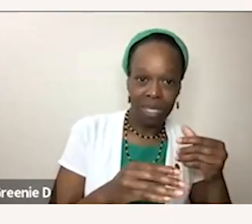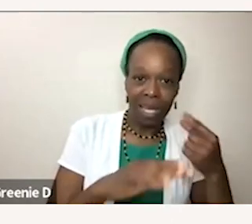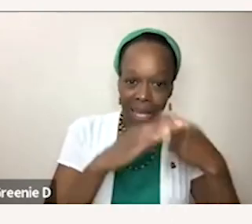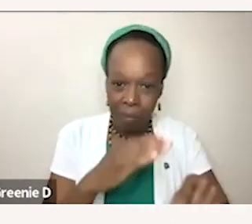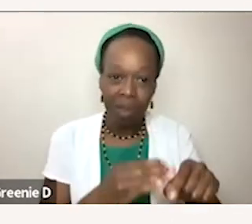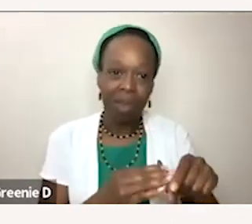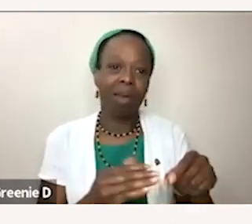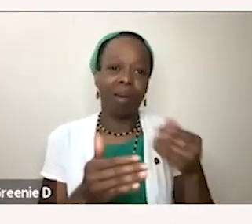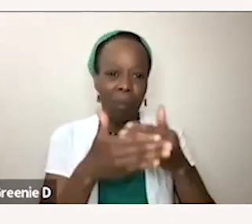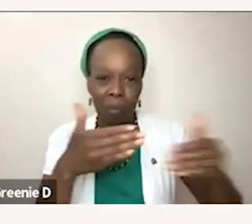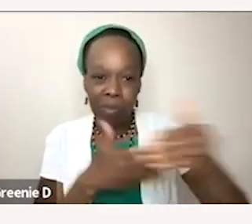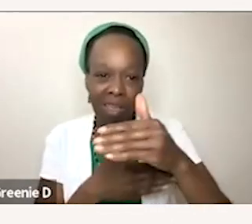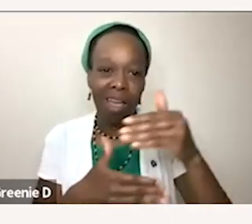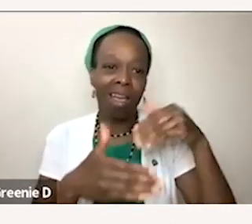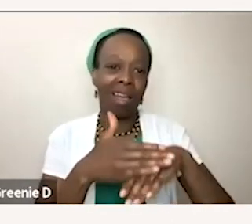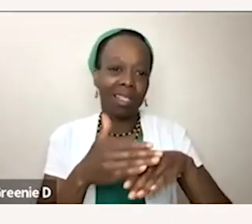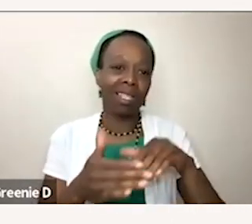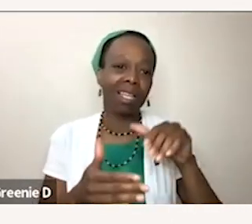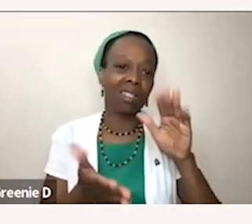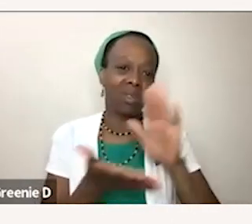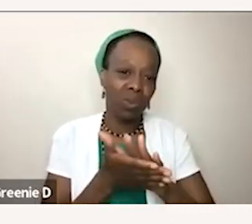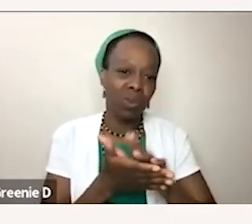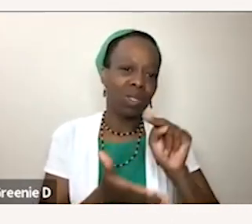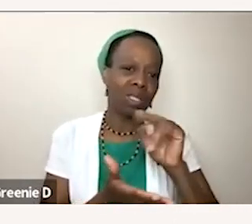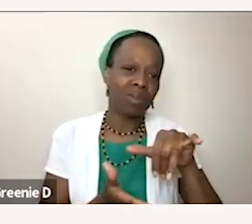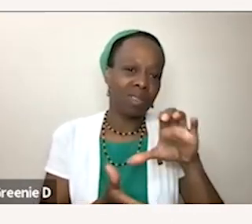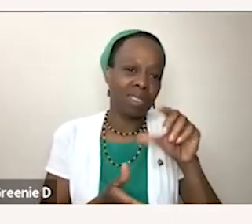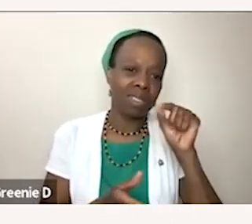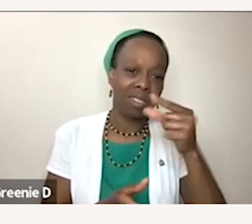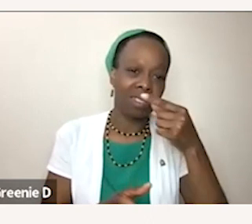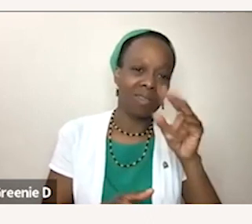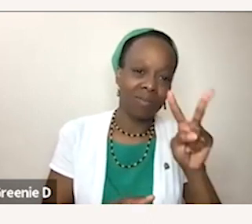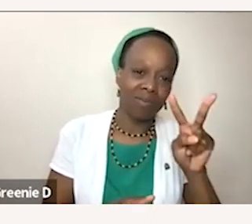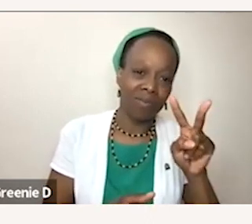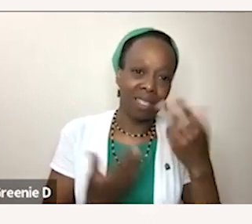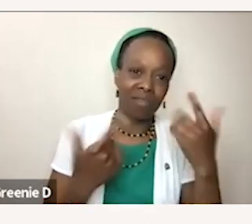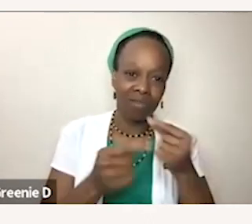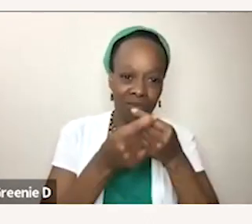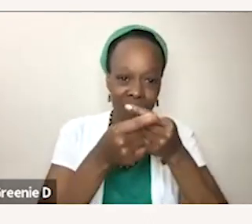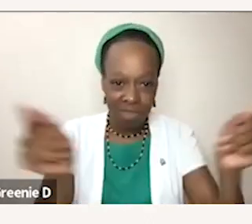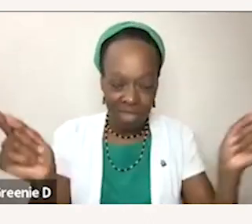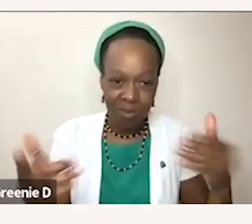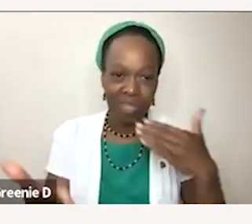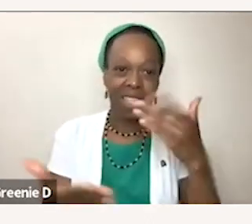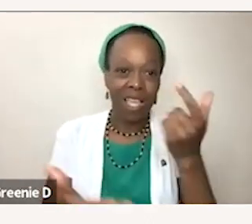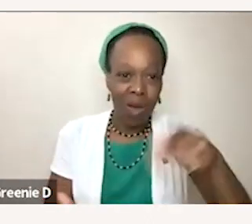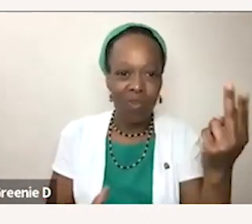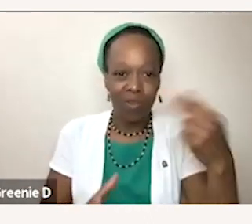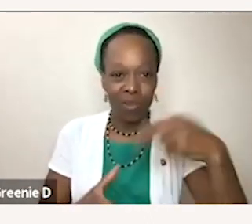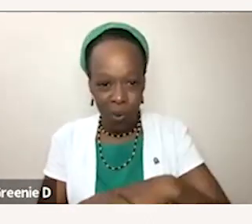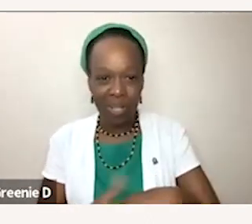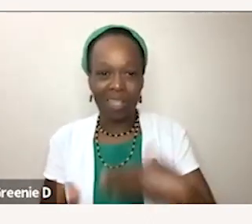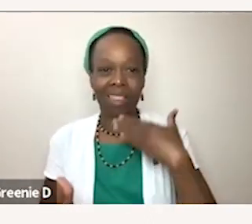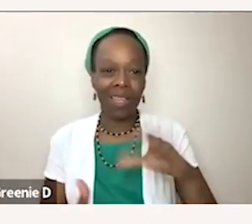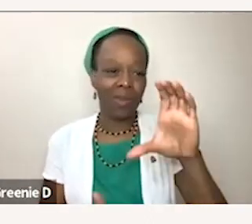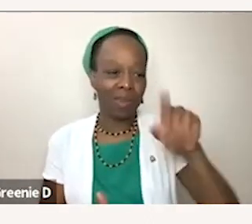beyondaccess@schools@nyc.gov. So, announcement out of the way. Thank you everyone for joining. Thank you CPF again for the amazing